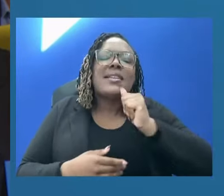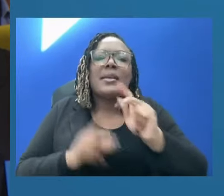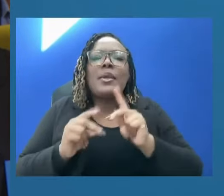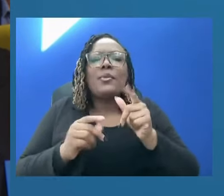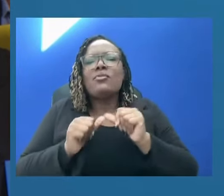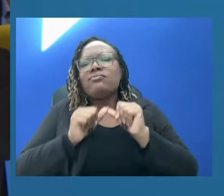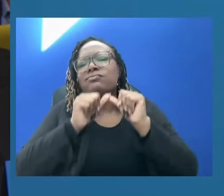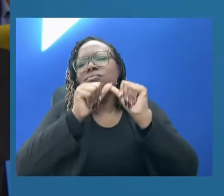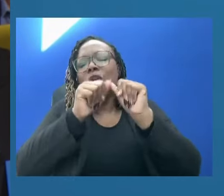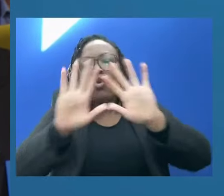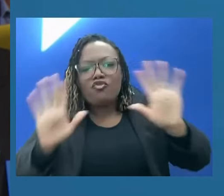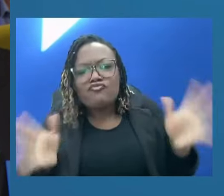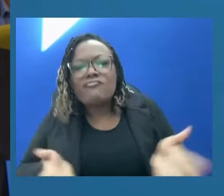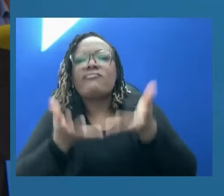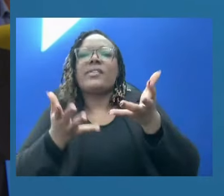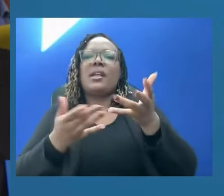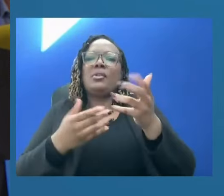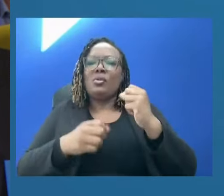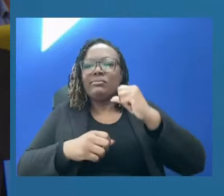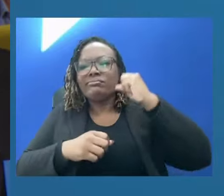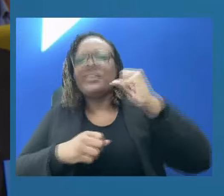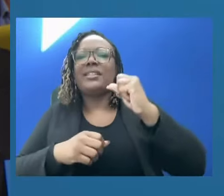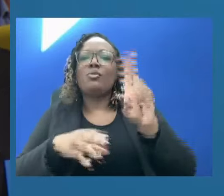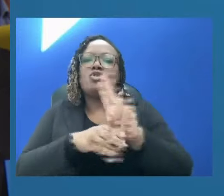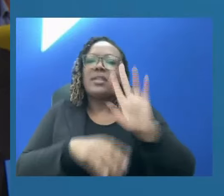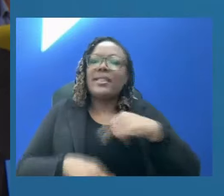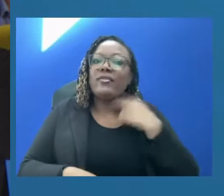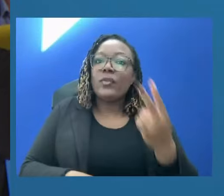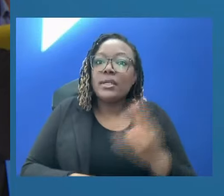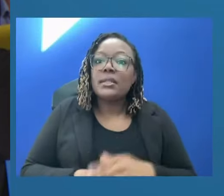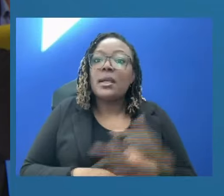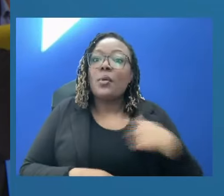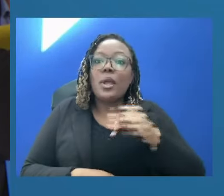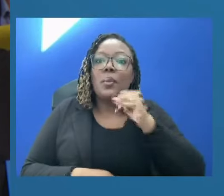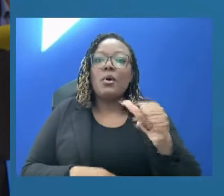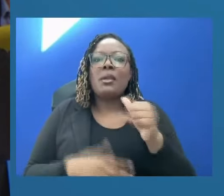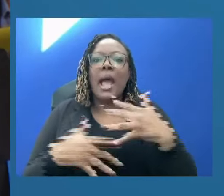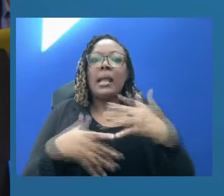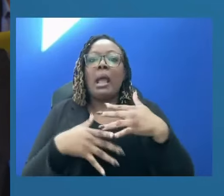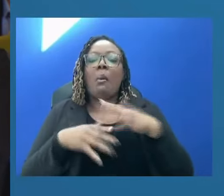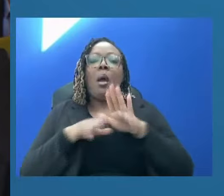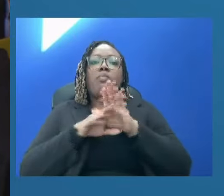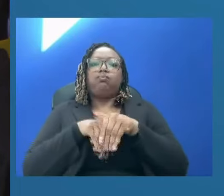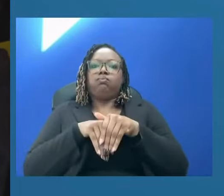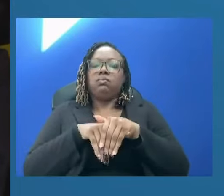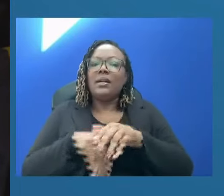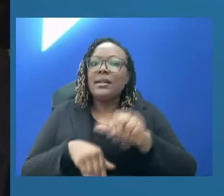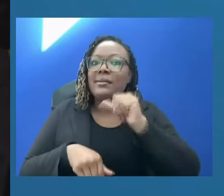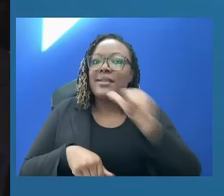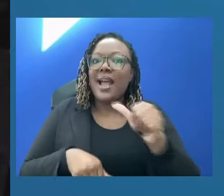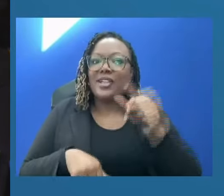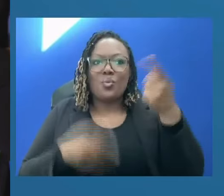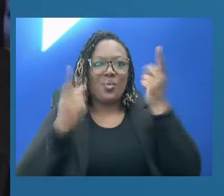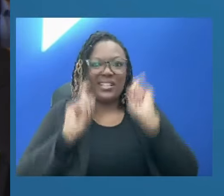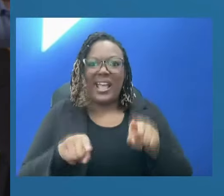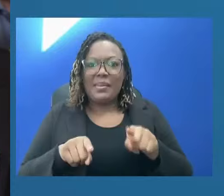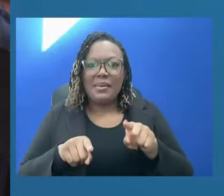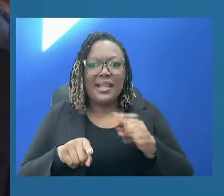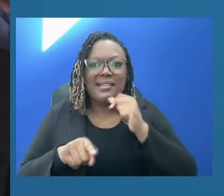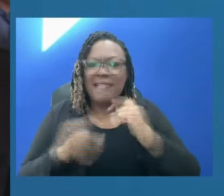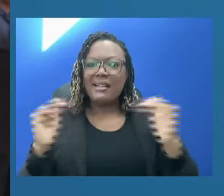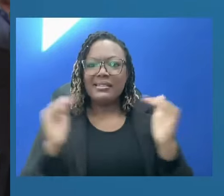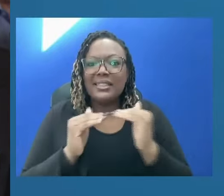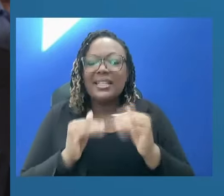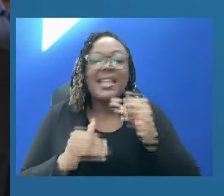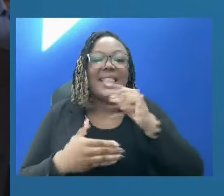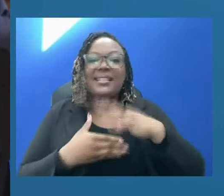are rising up, who are standing up, using their voices. We will not cower to these injustices. That's not the